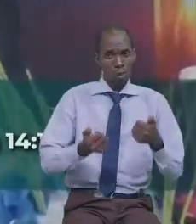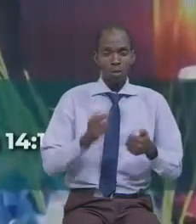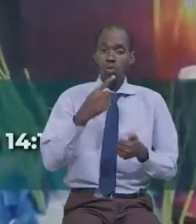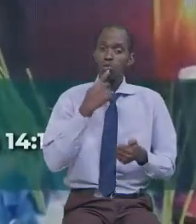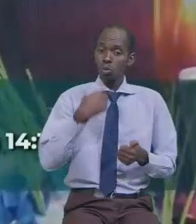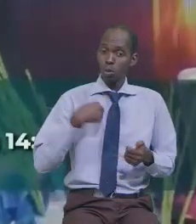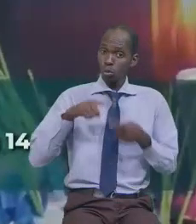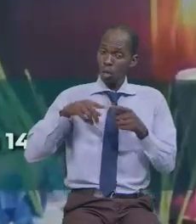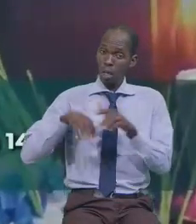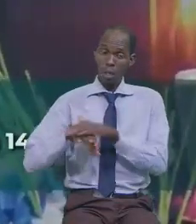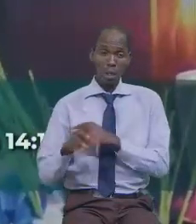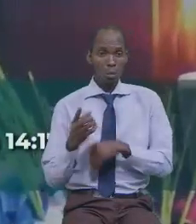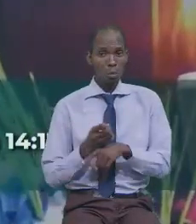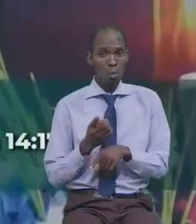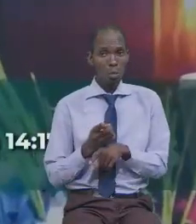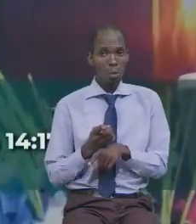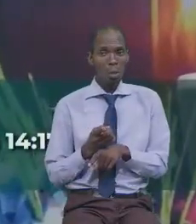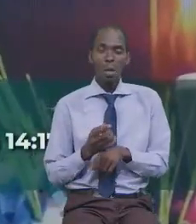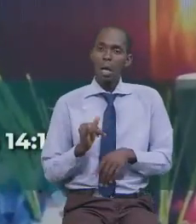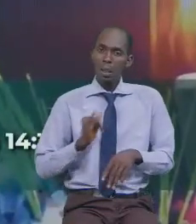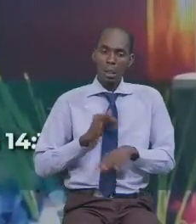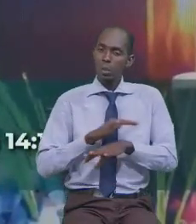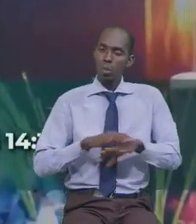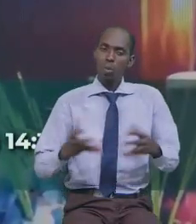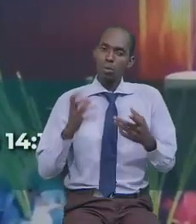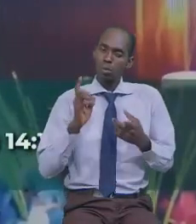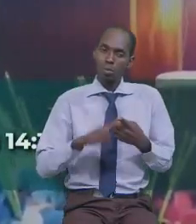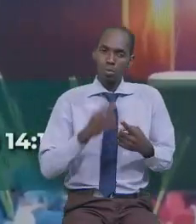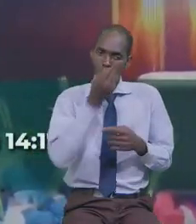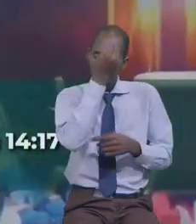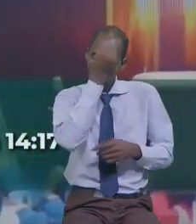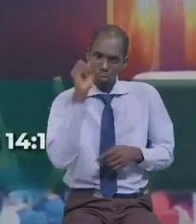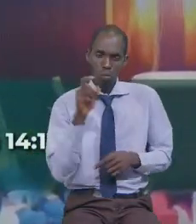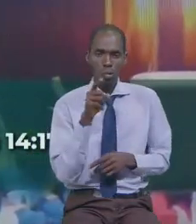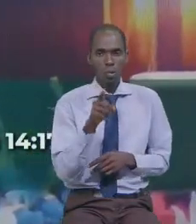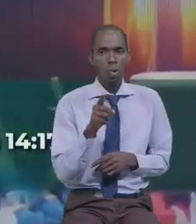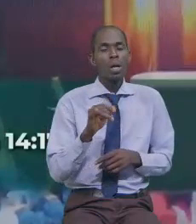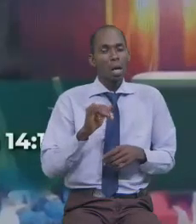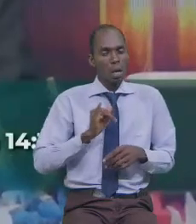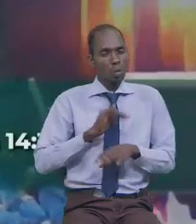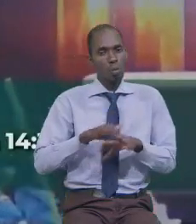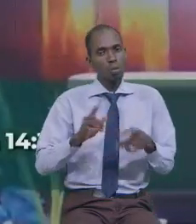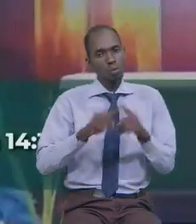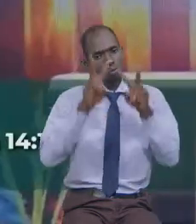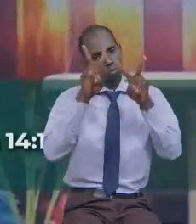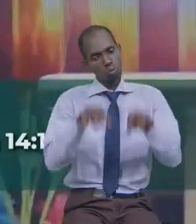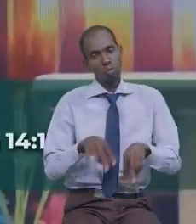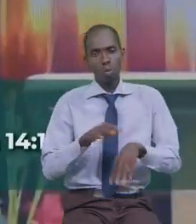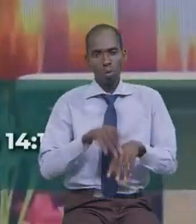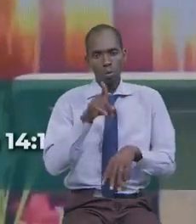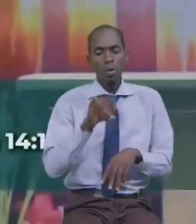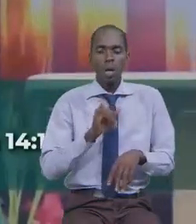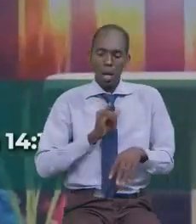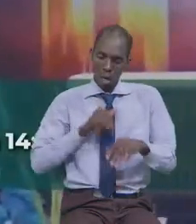in. And I didn't want to take you for granted. So my load has been on my head, so I can carry my